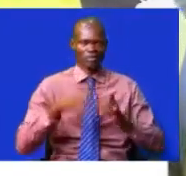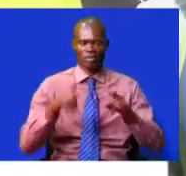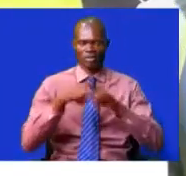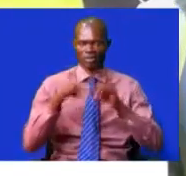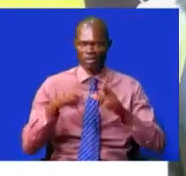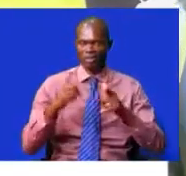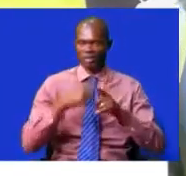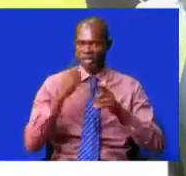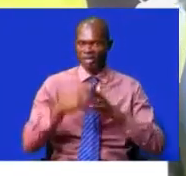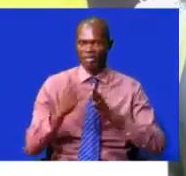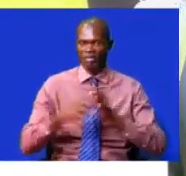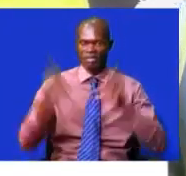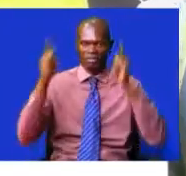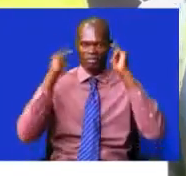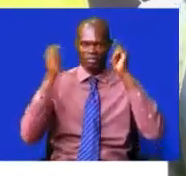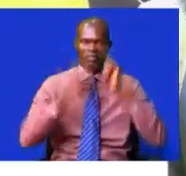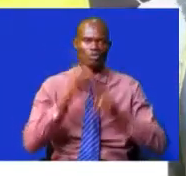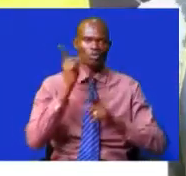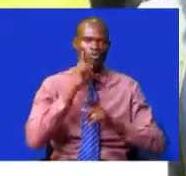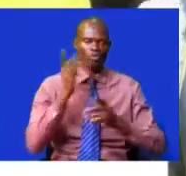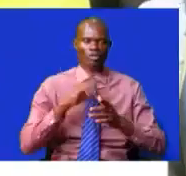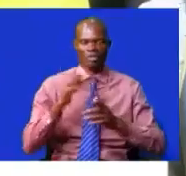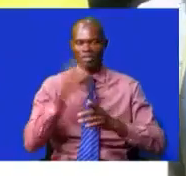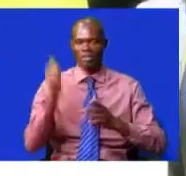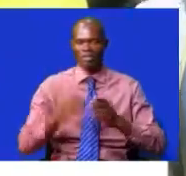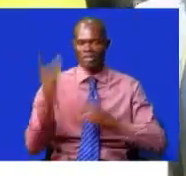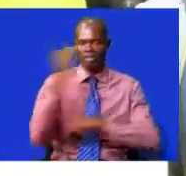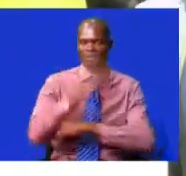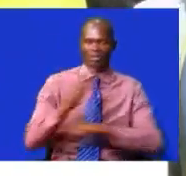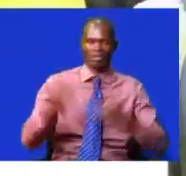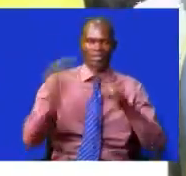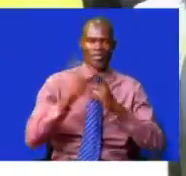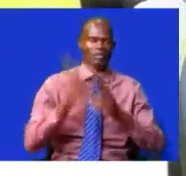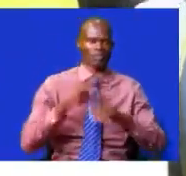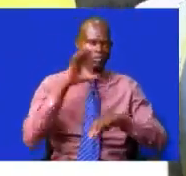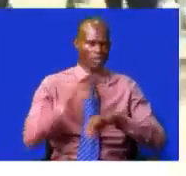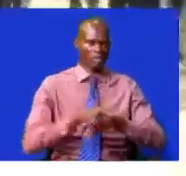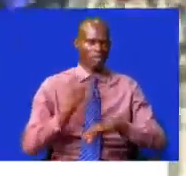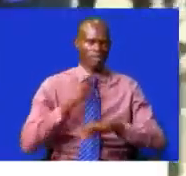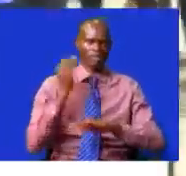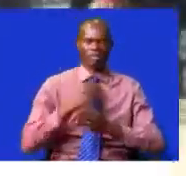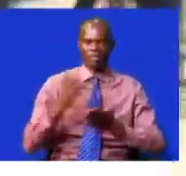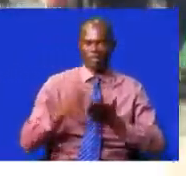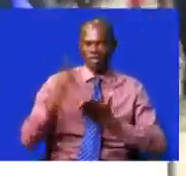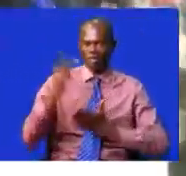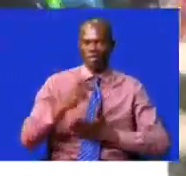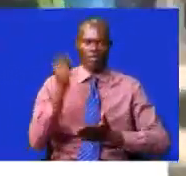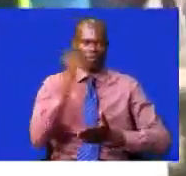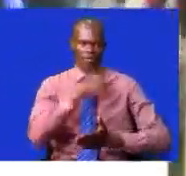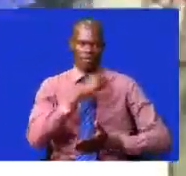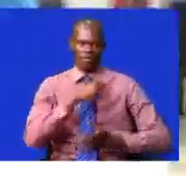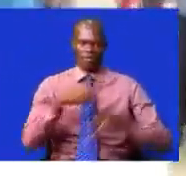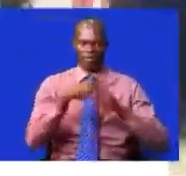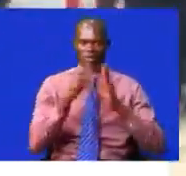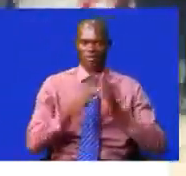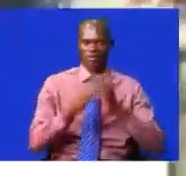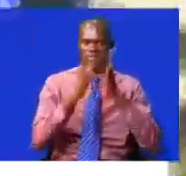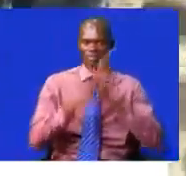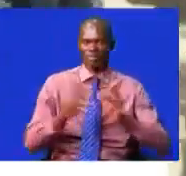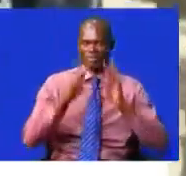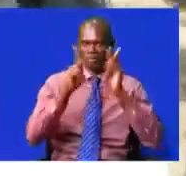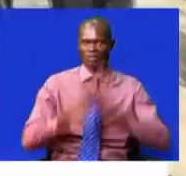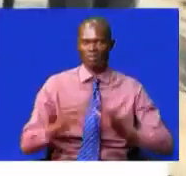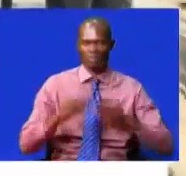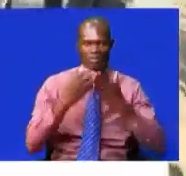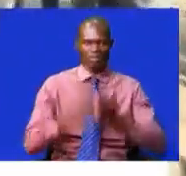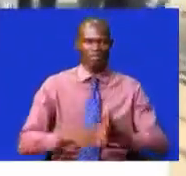here today, tomorrow and the other day until we get our dues. Yes. Owira Maleretend Kisumu ne omiyogi orak ma